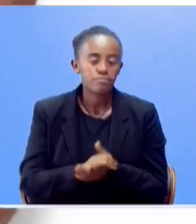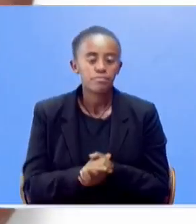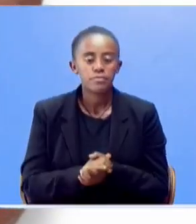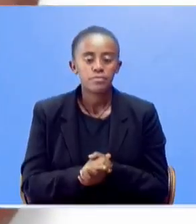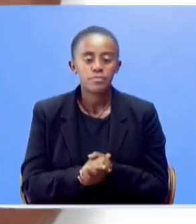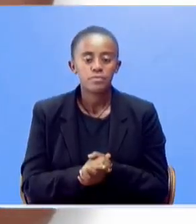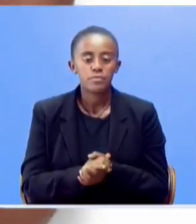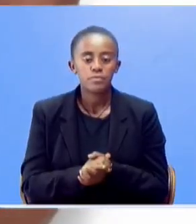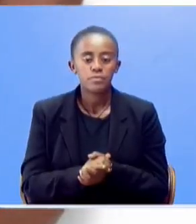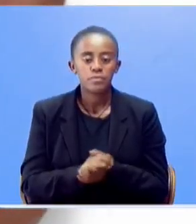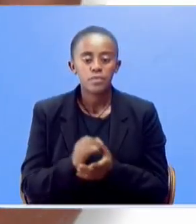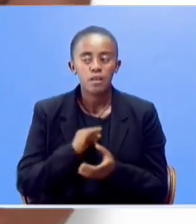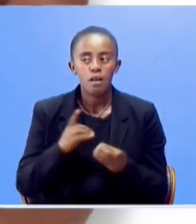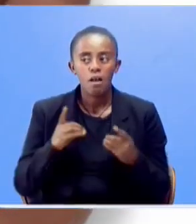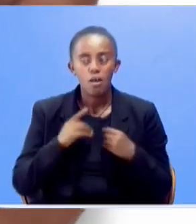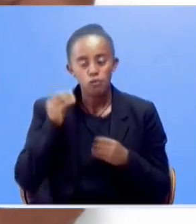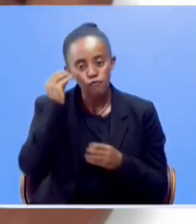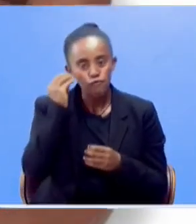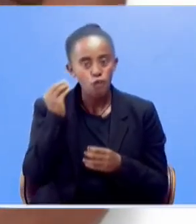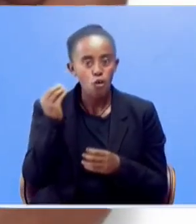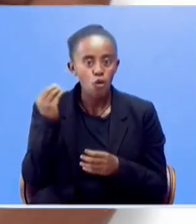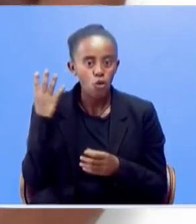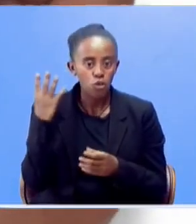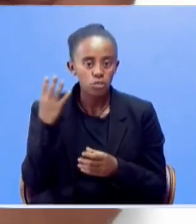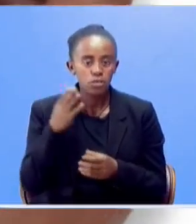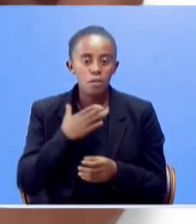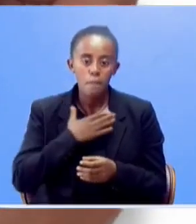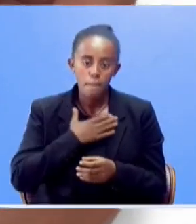I had forgotten